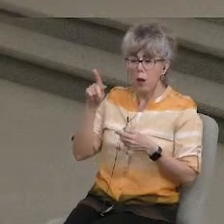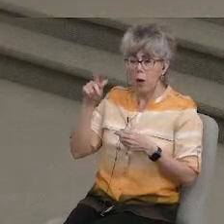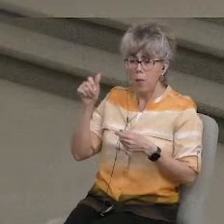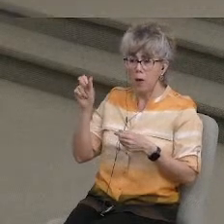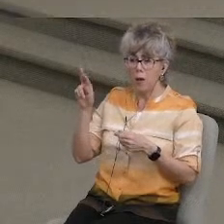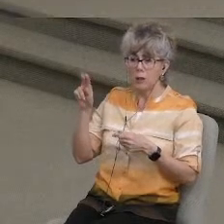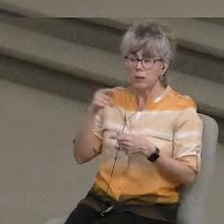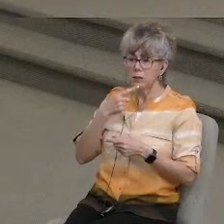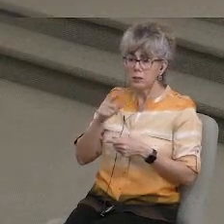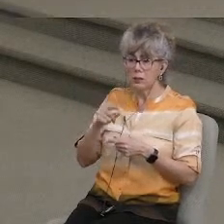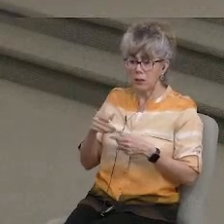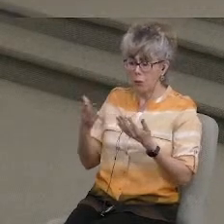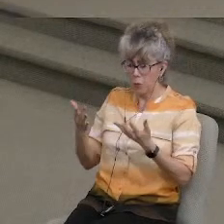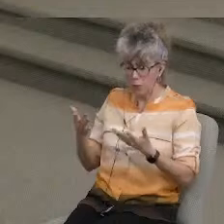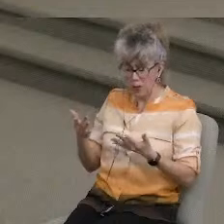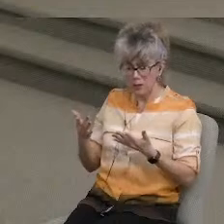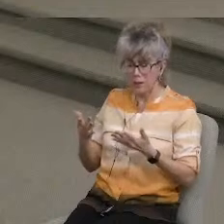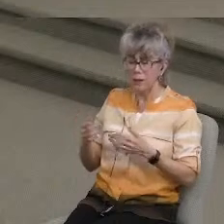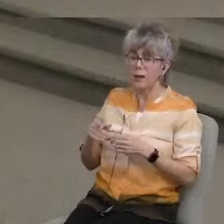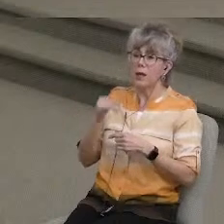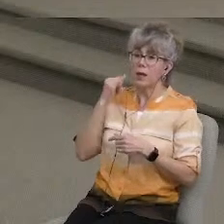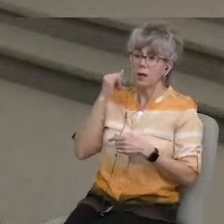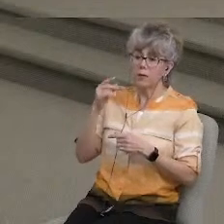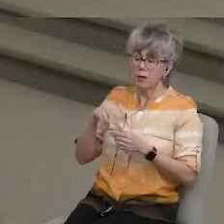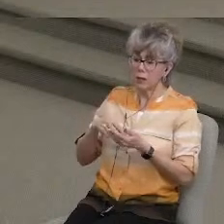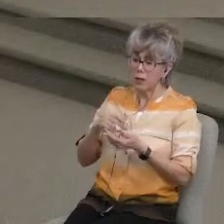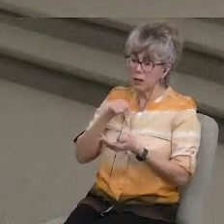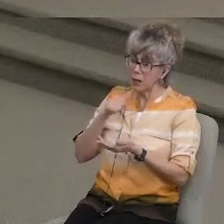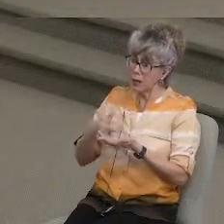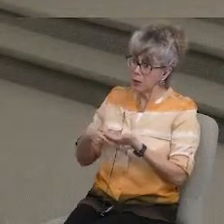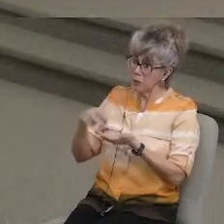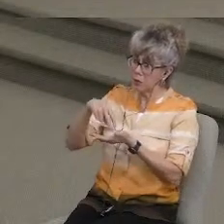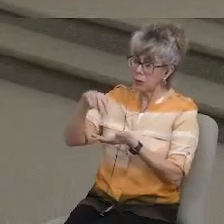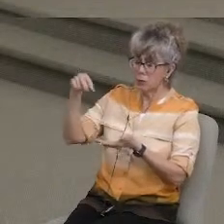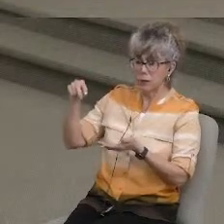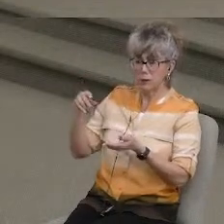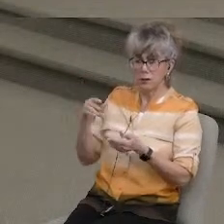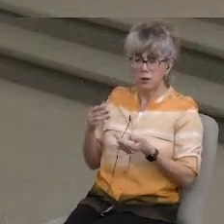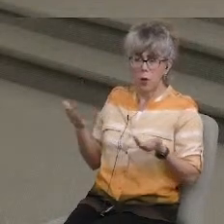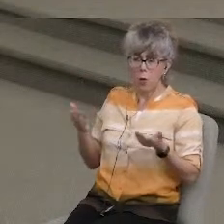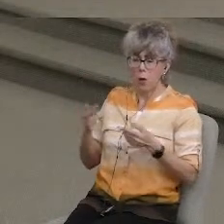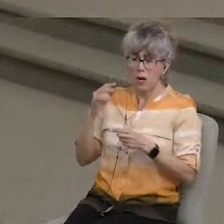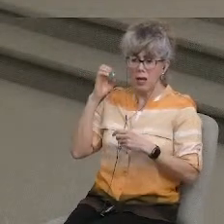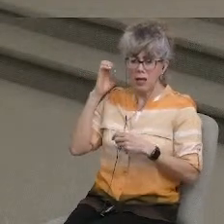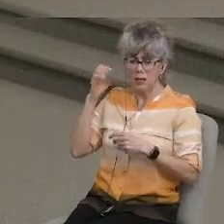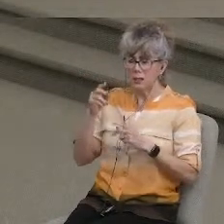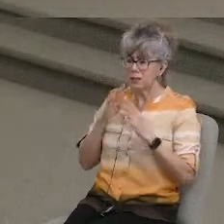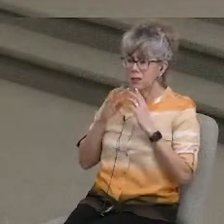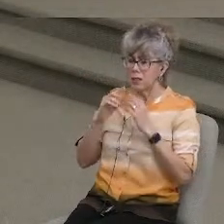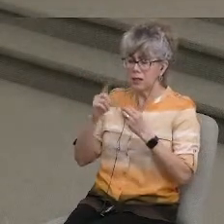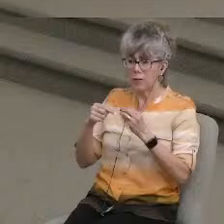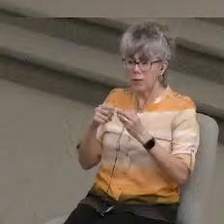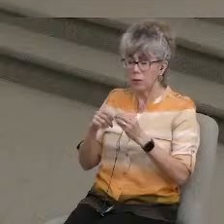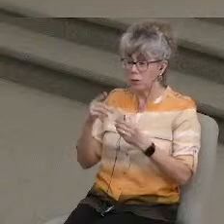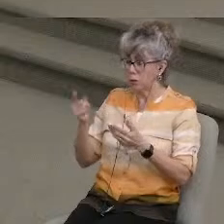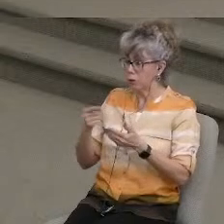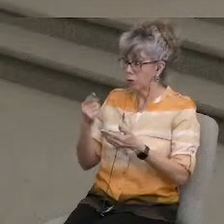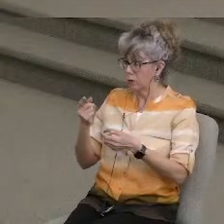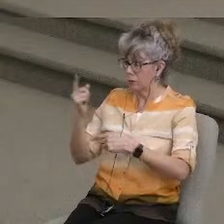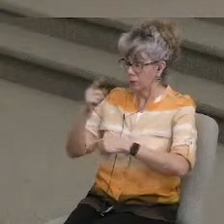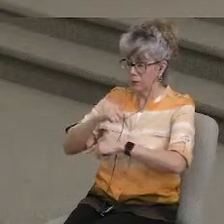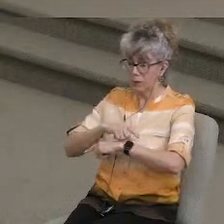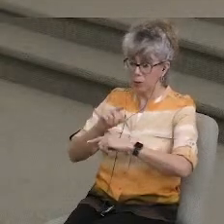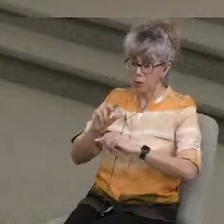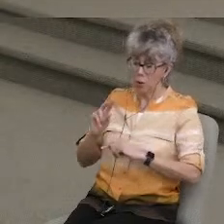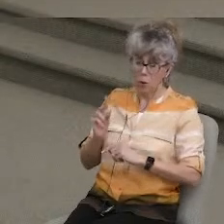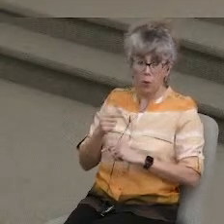no resurrection of the dead, and you might be thinking there, well, what is he talking about? He's talking about someday where you and I go in the